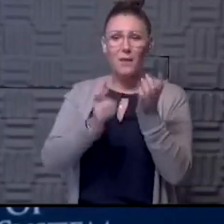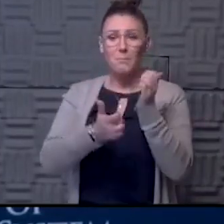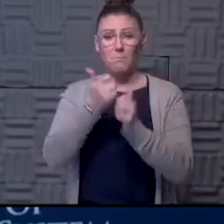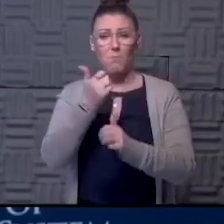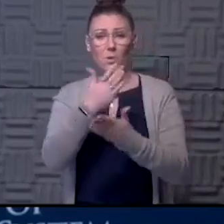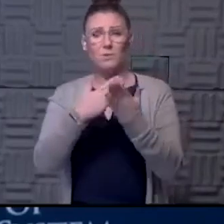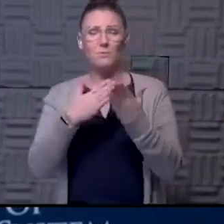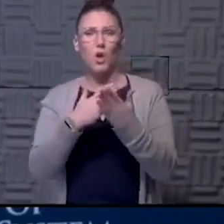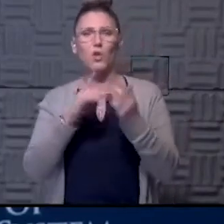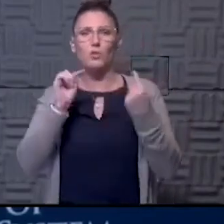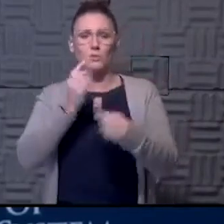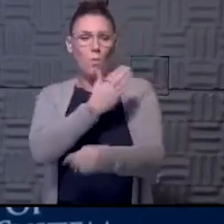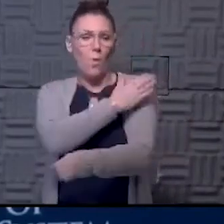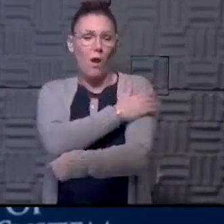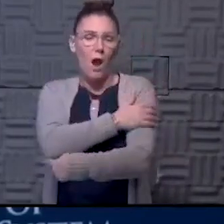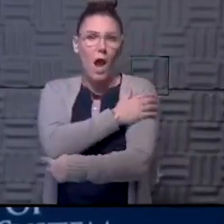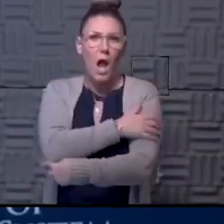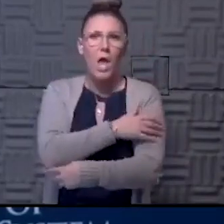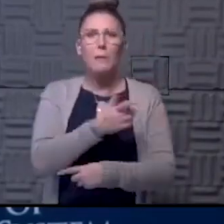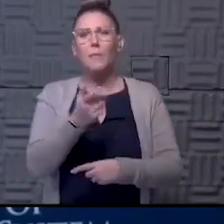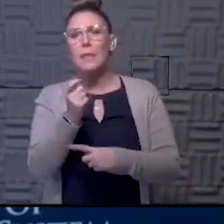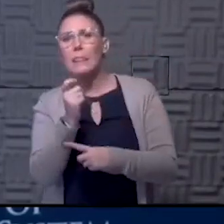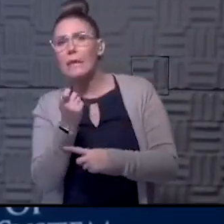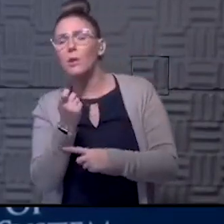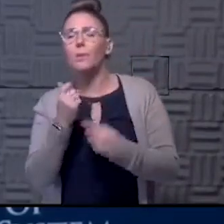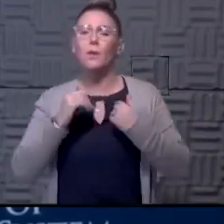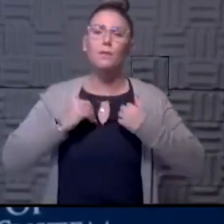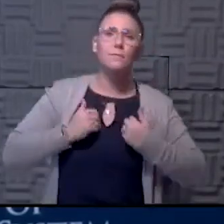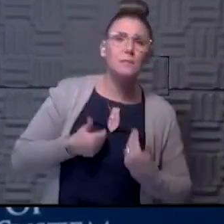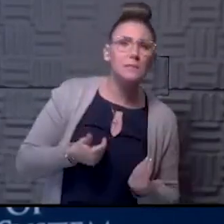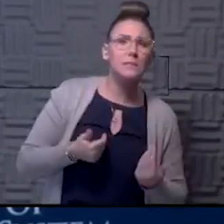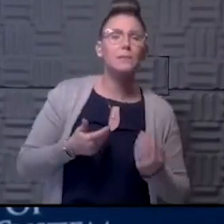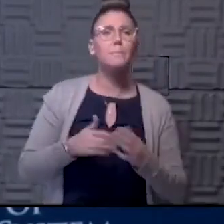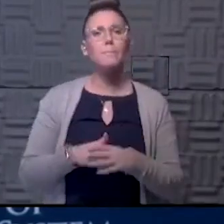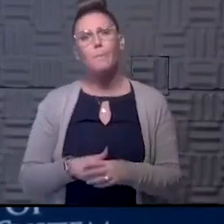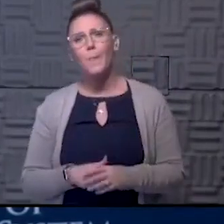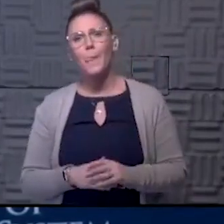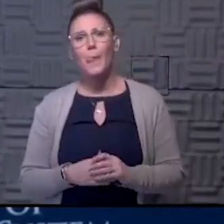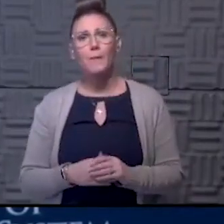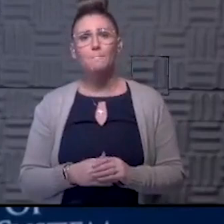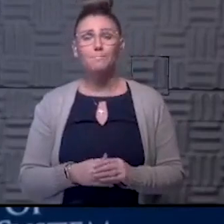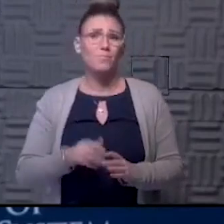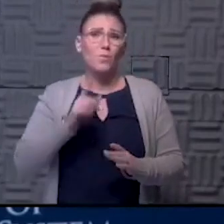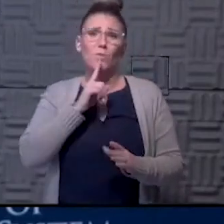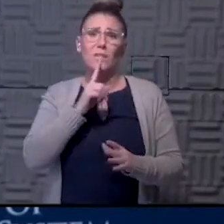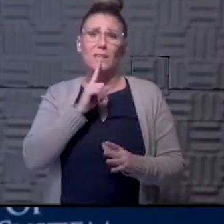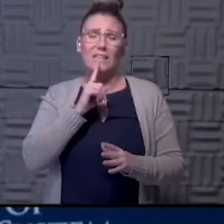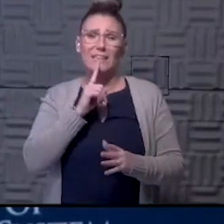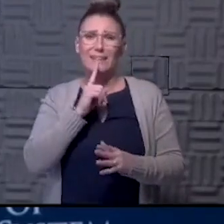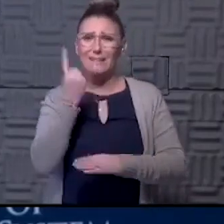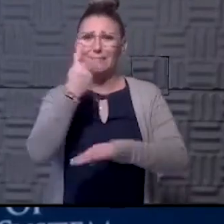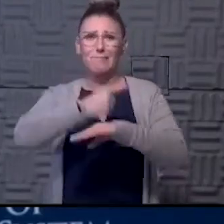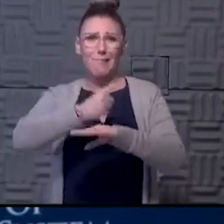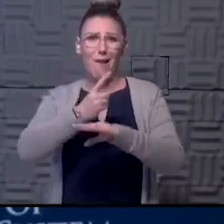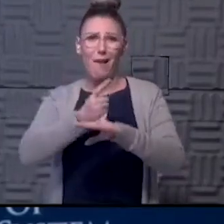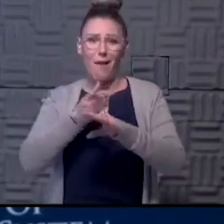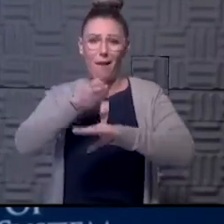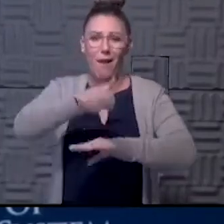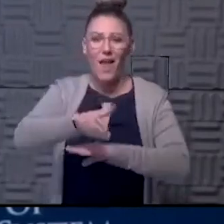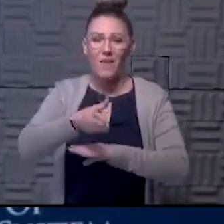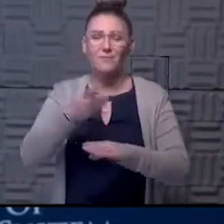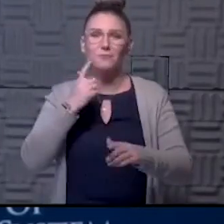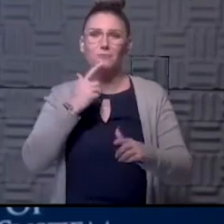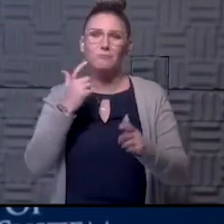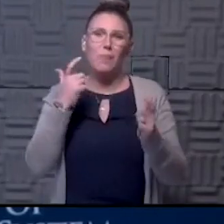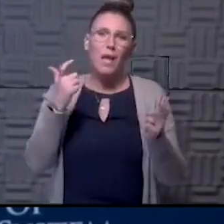is, the sore arm and a little bit of fatigue and really, the day after have been the biggest symptoms